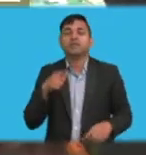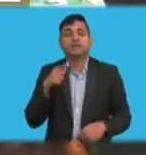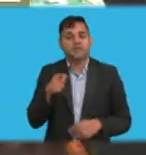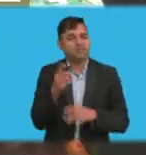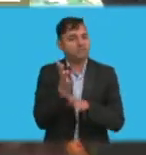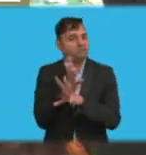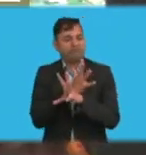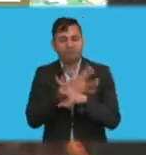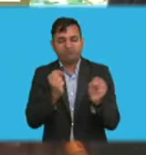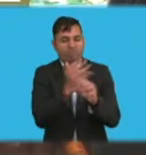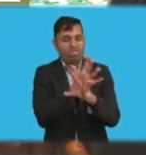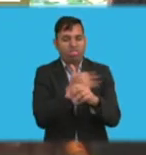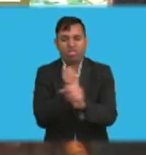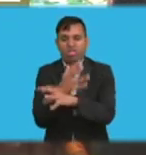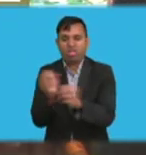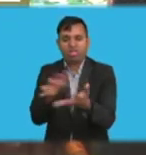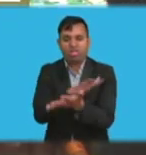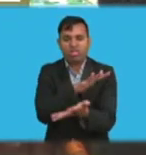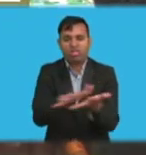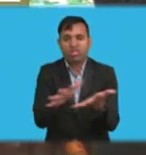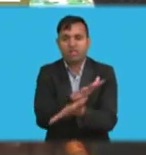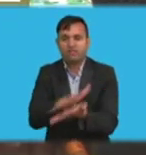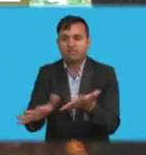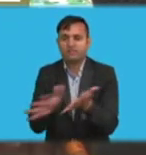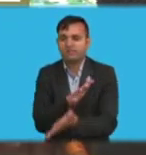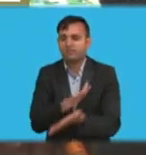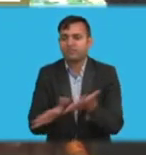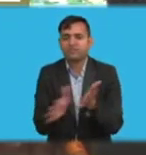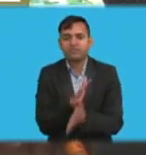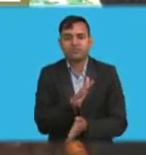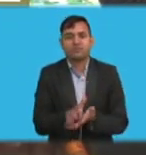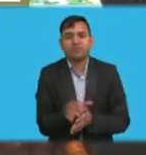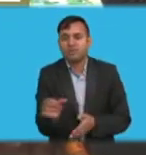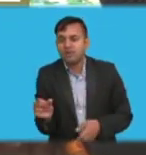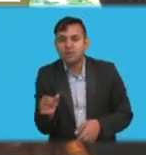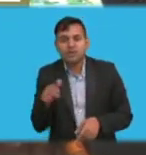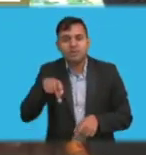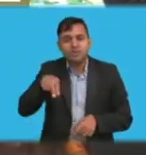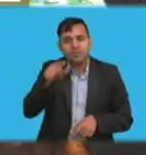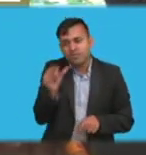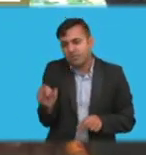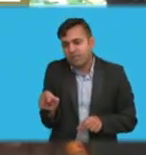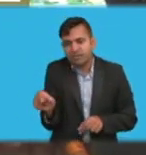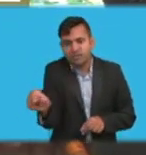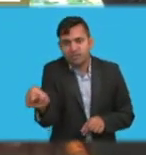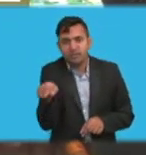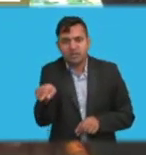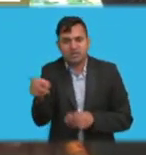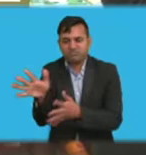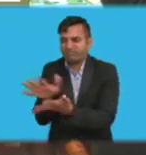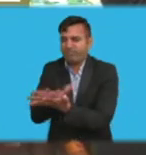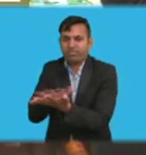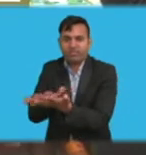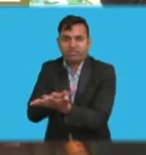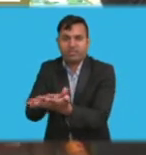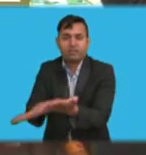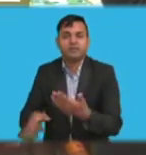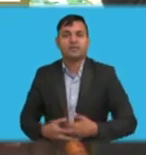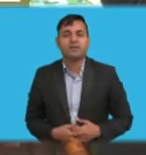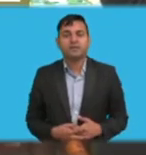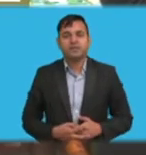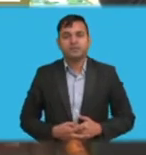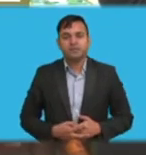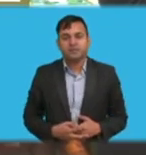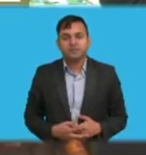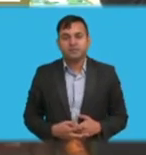educating them. We want to undertake a massive awareness program going forward to explain to them why they shouldn't do that, because